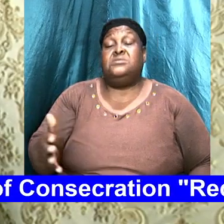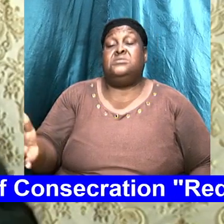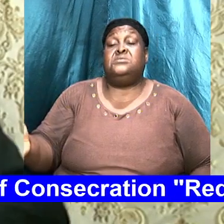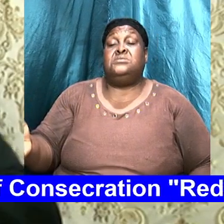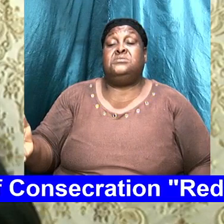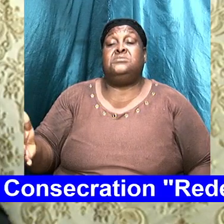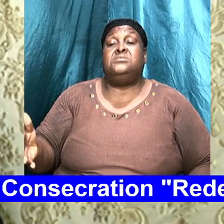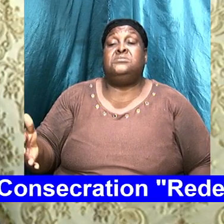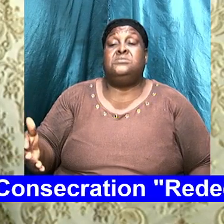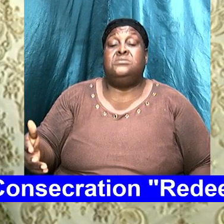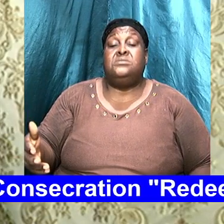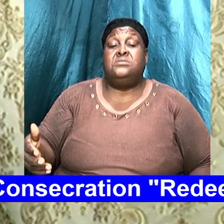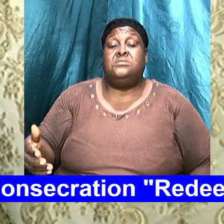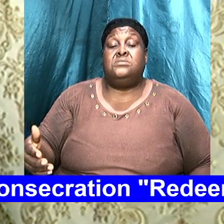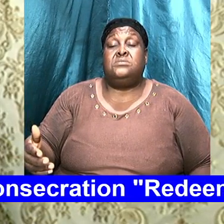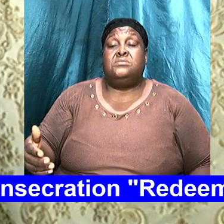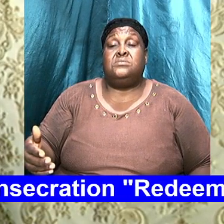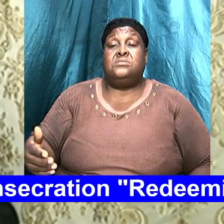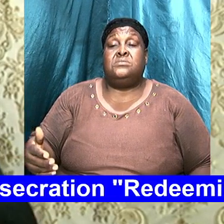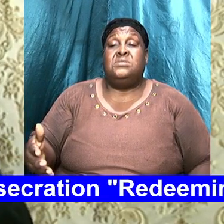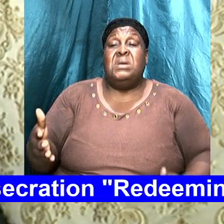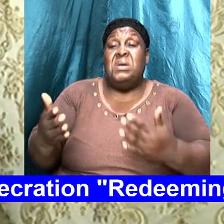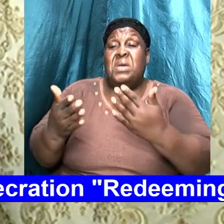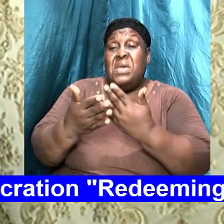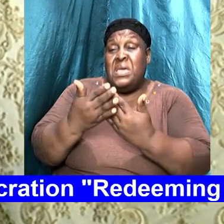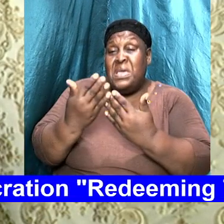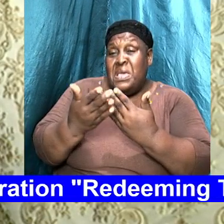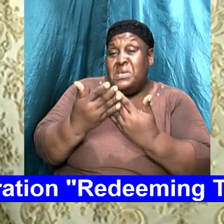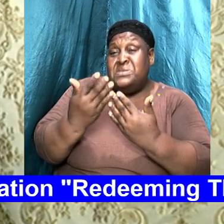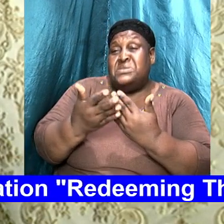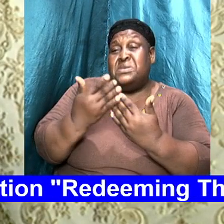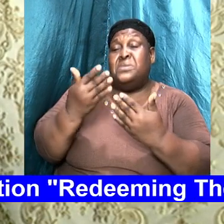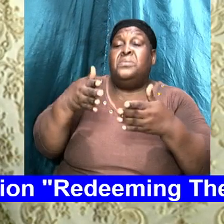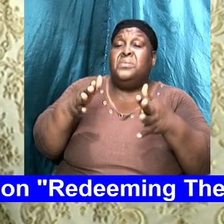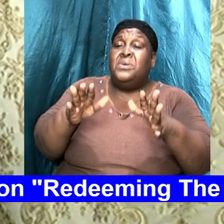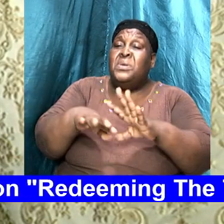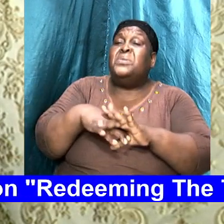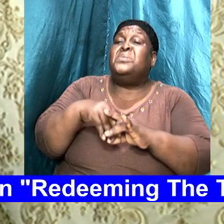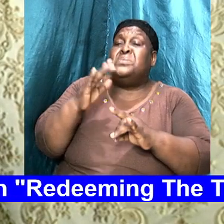It appeals to them. They want the easy way out.